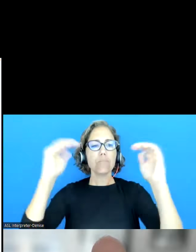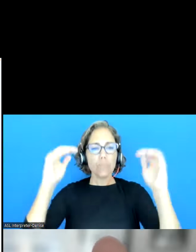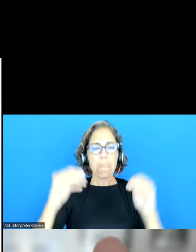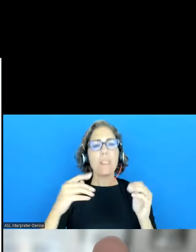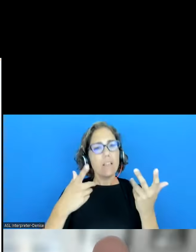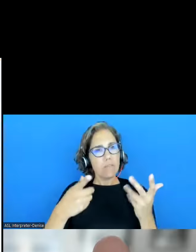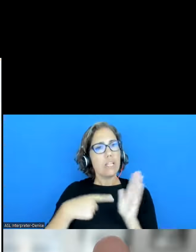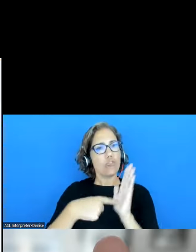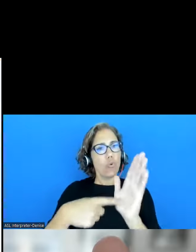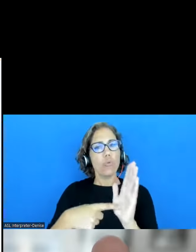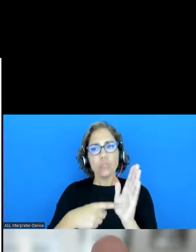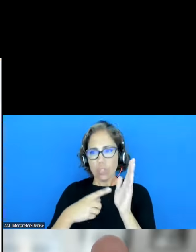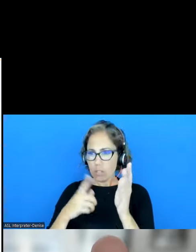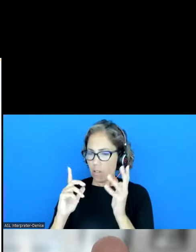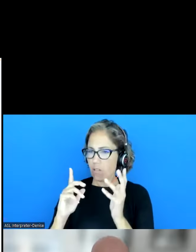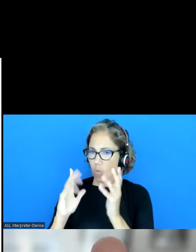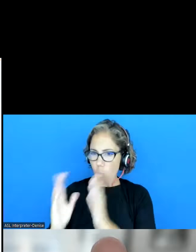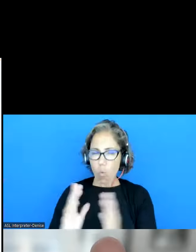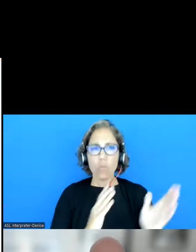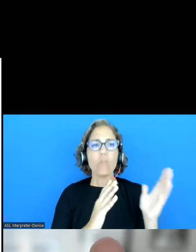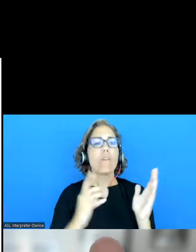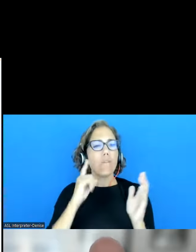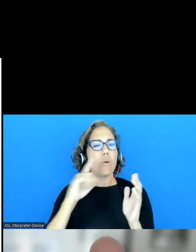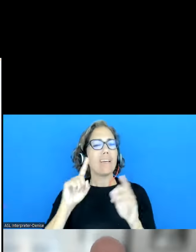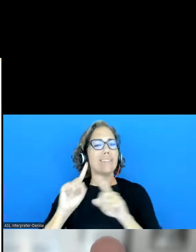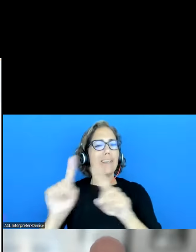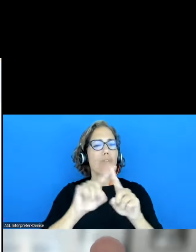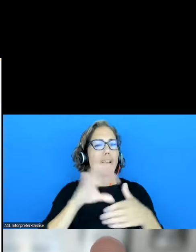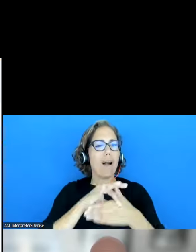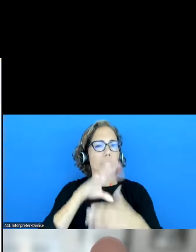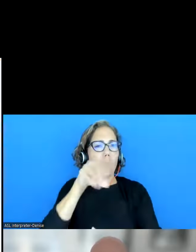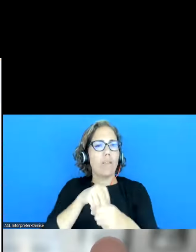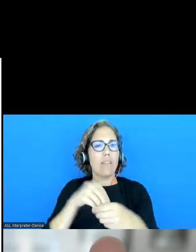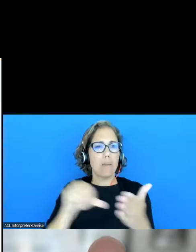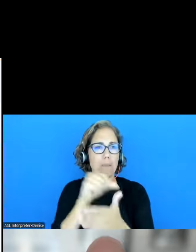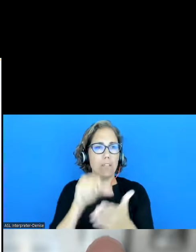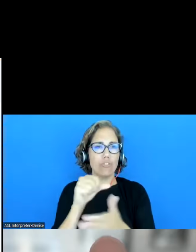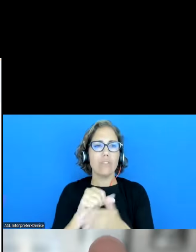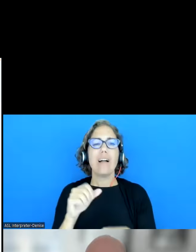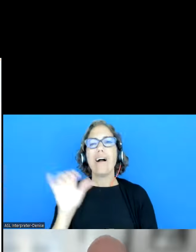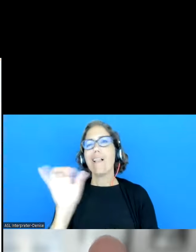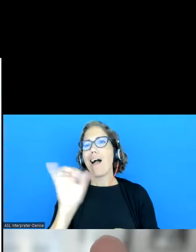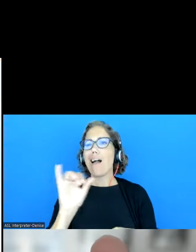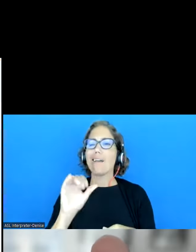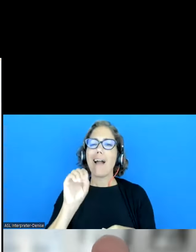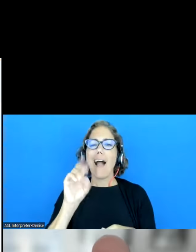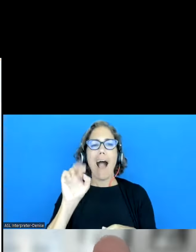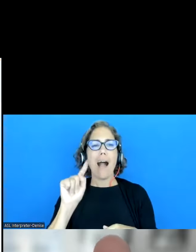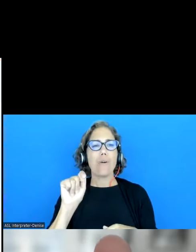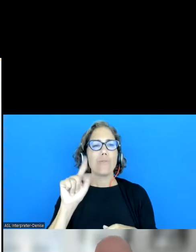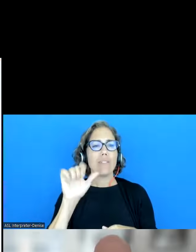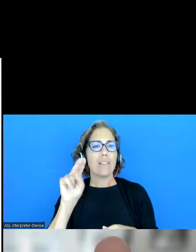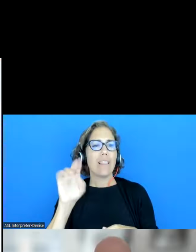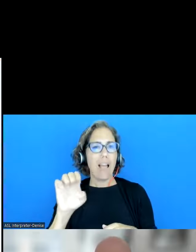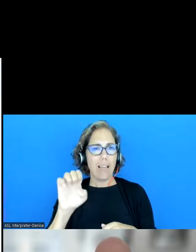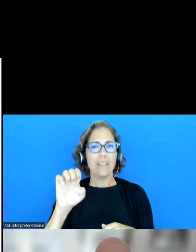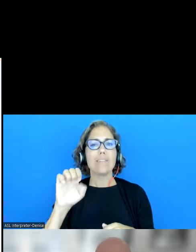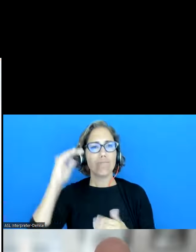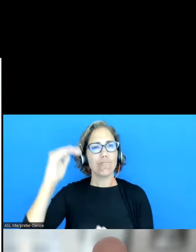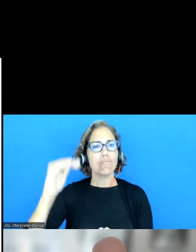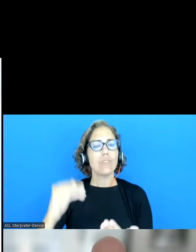relationship between the different content areas of a page. I often think of this as a headline, or an outline rather, to the content